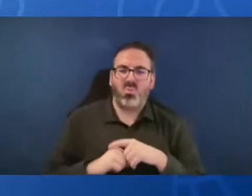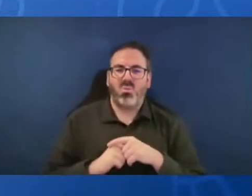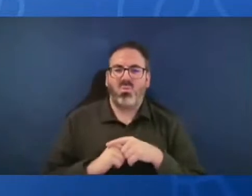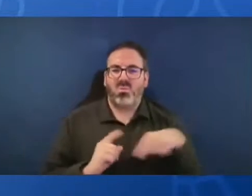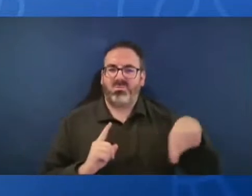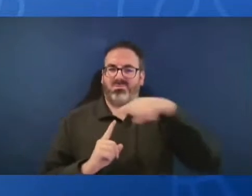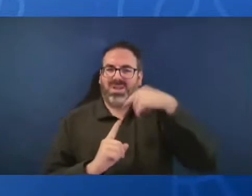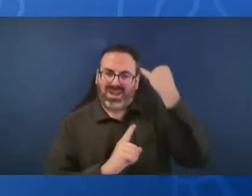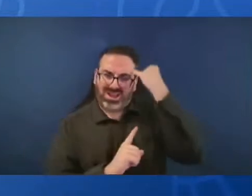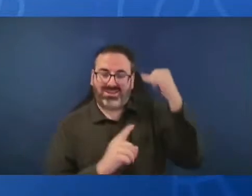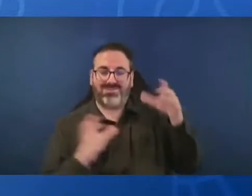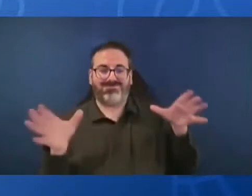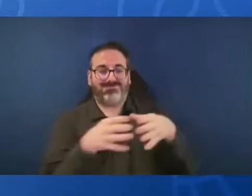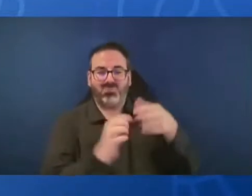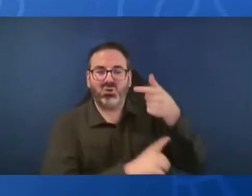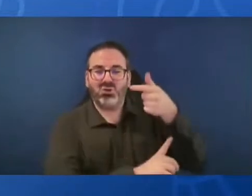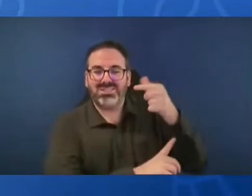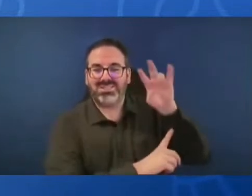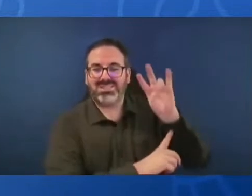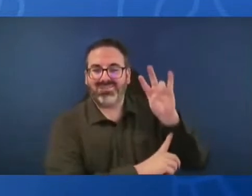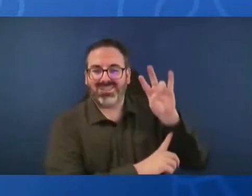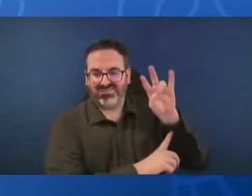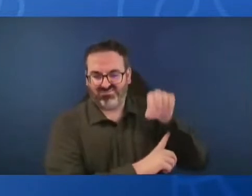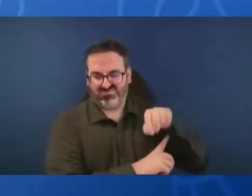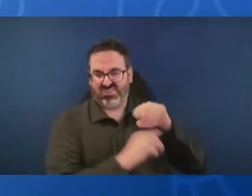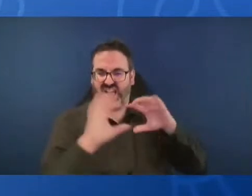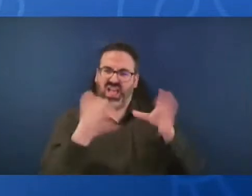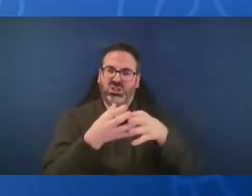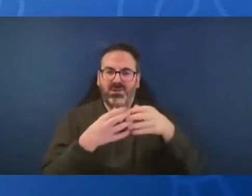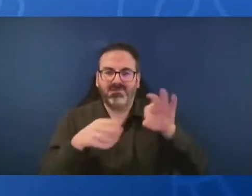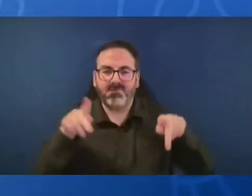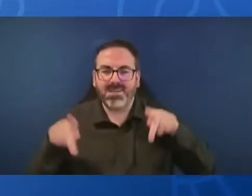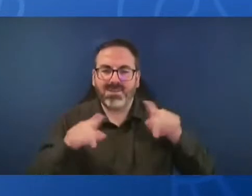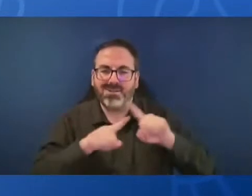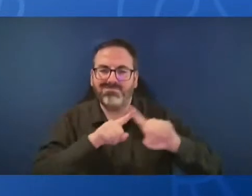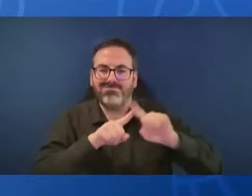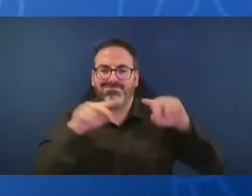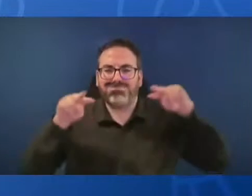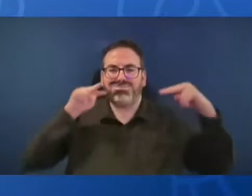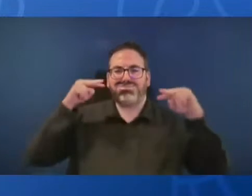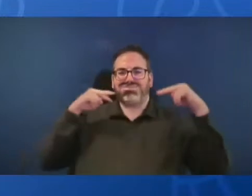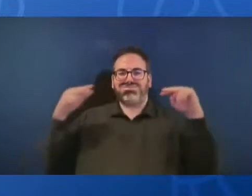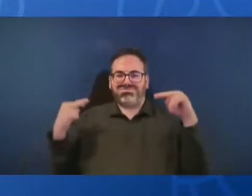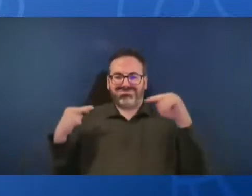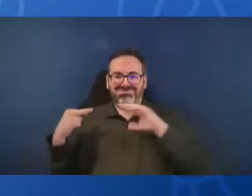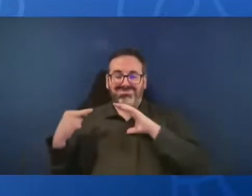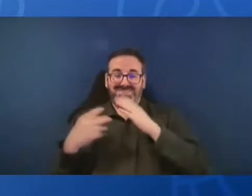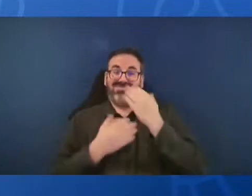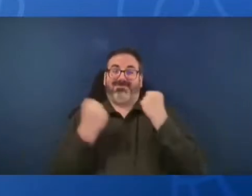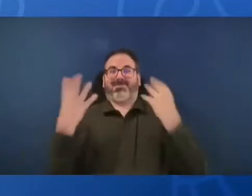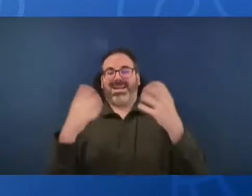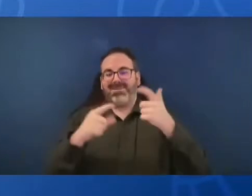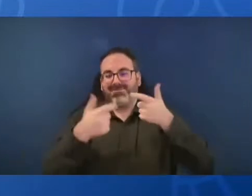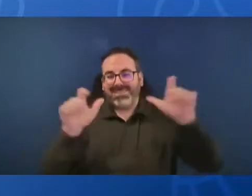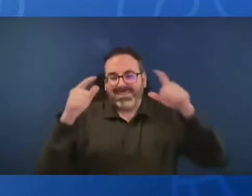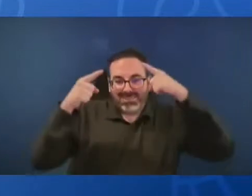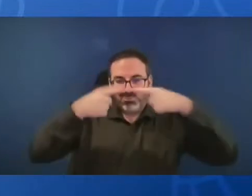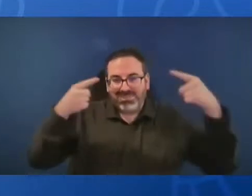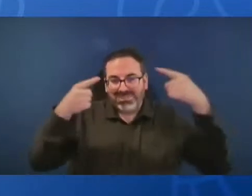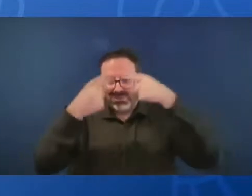view, some big disagreements, but a direct, specific decision mentioned by the Canadian Foreign Minister